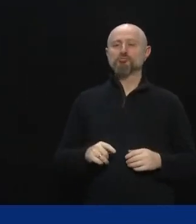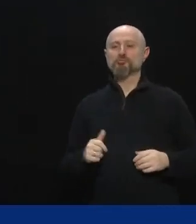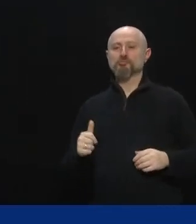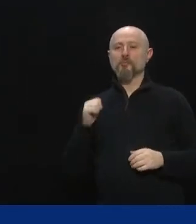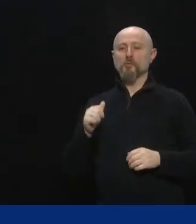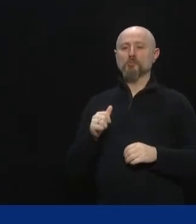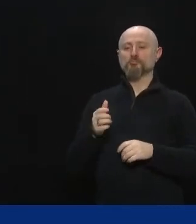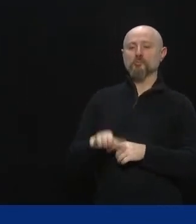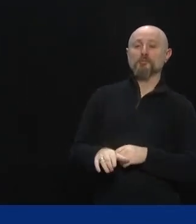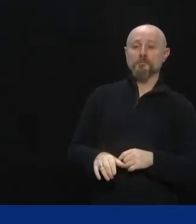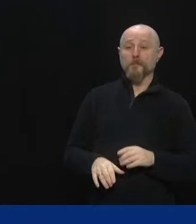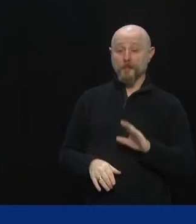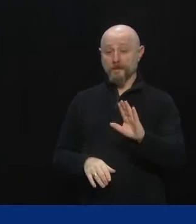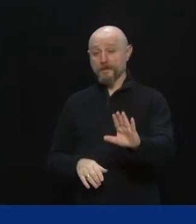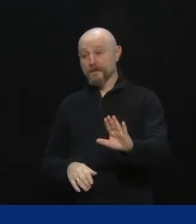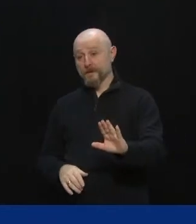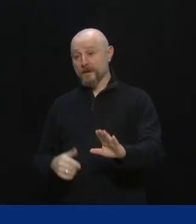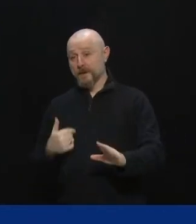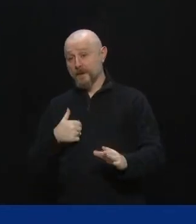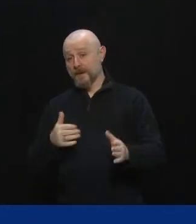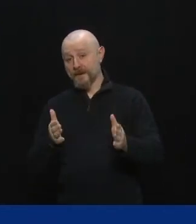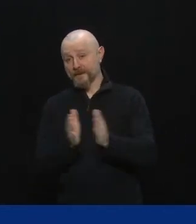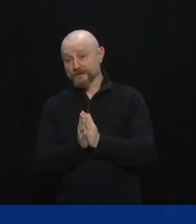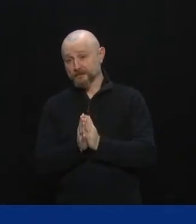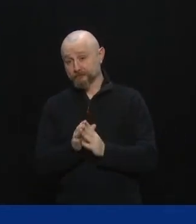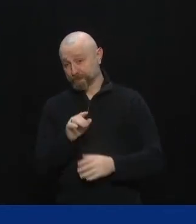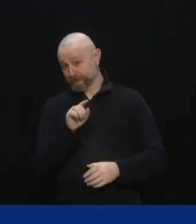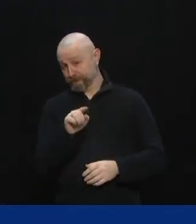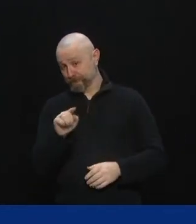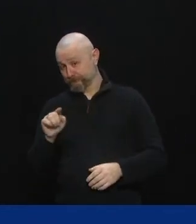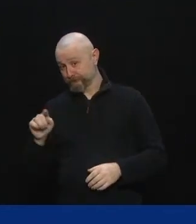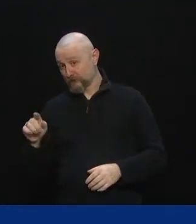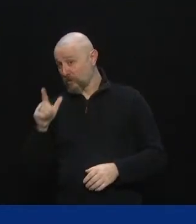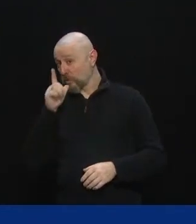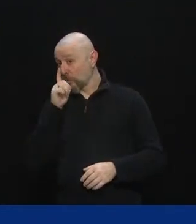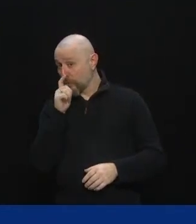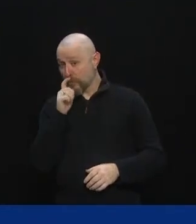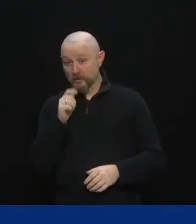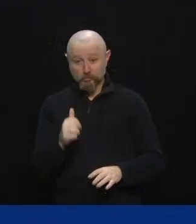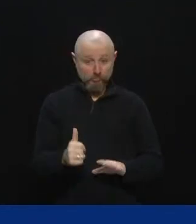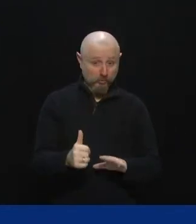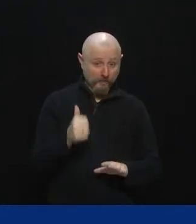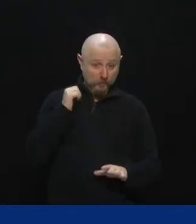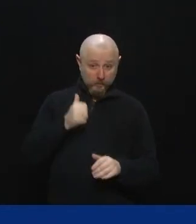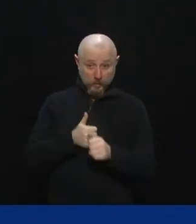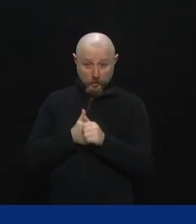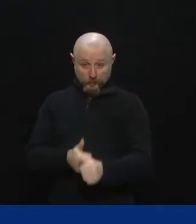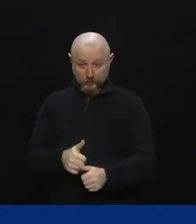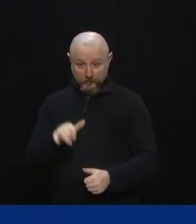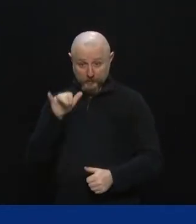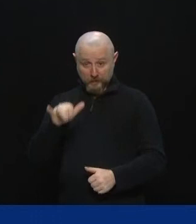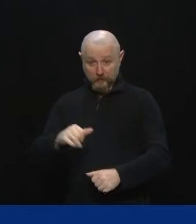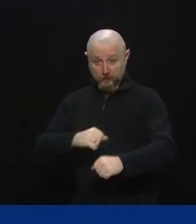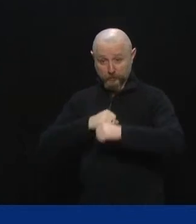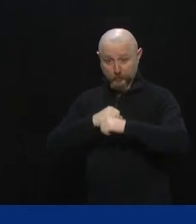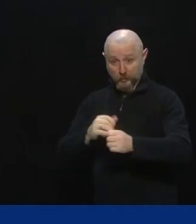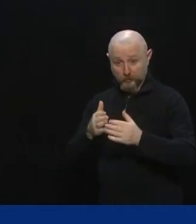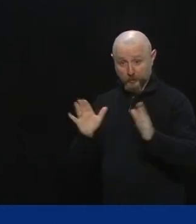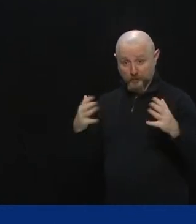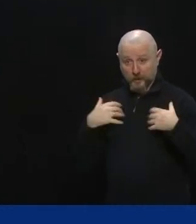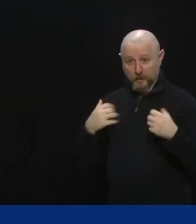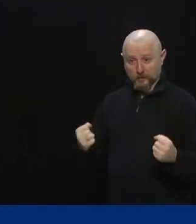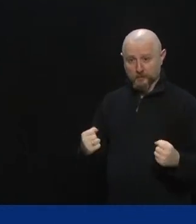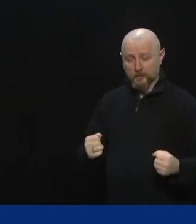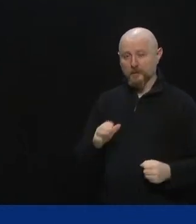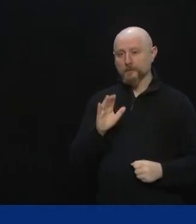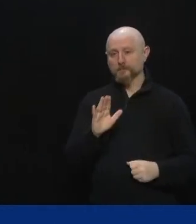appealing not to elected leaders who are not taking their responsibility seriously to protect the public health. I'm appealing to